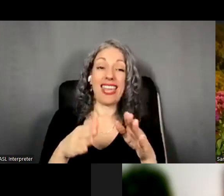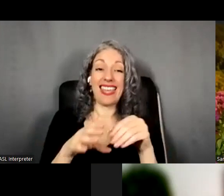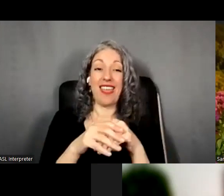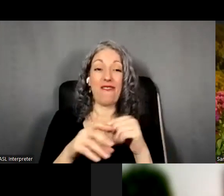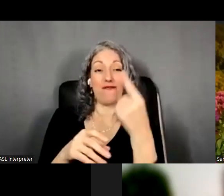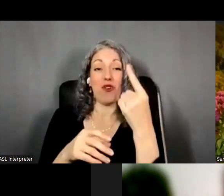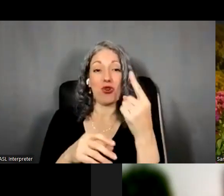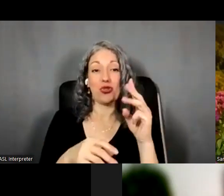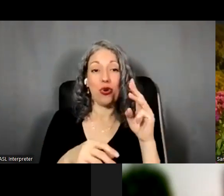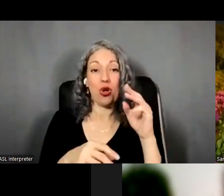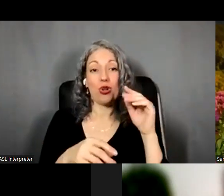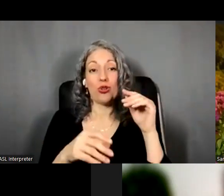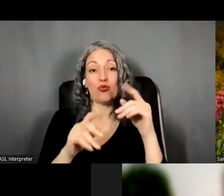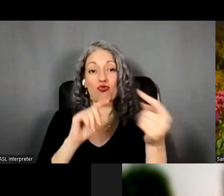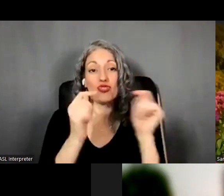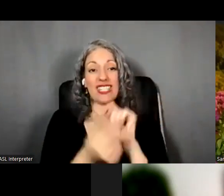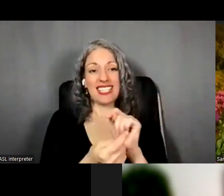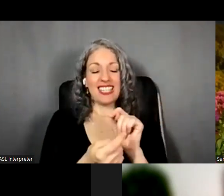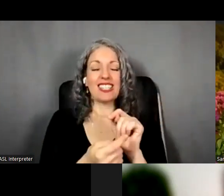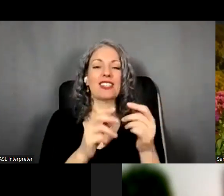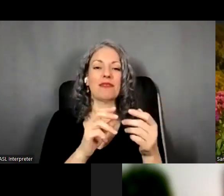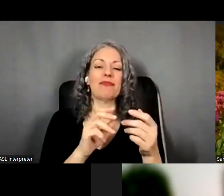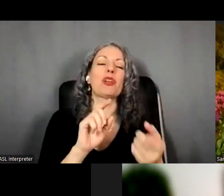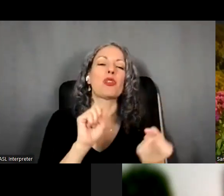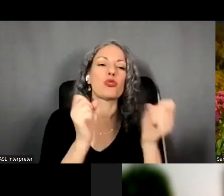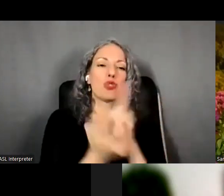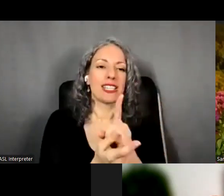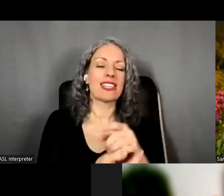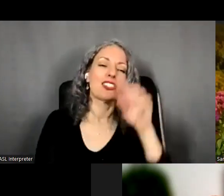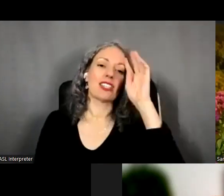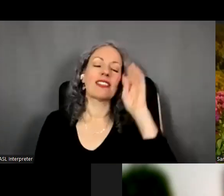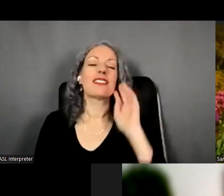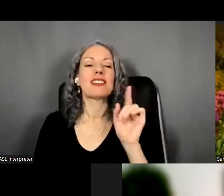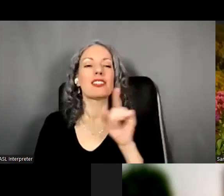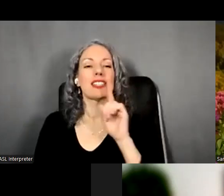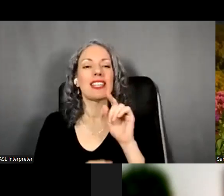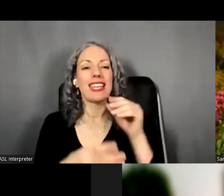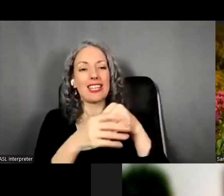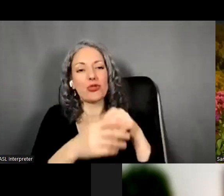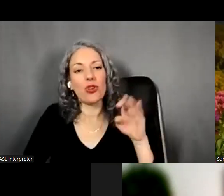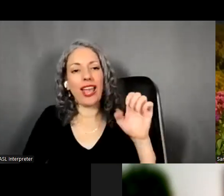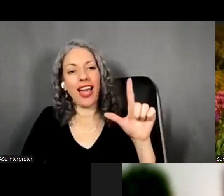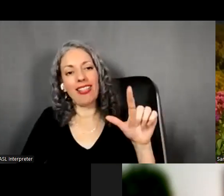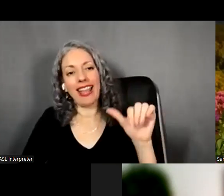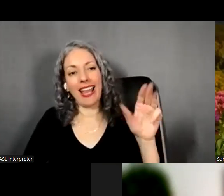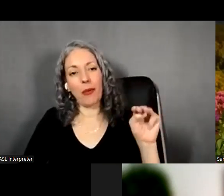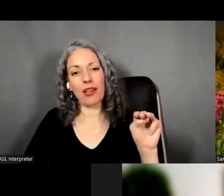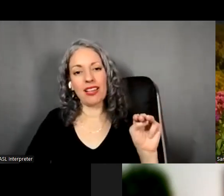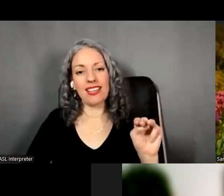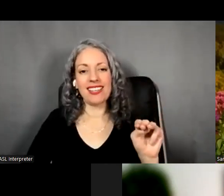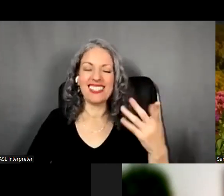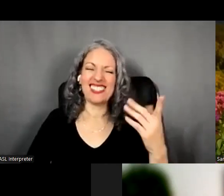of transitioning some of the whole person care initiatives into CalAIM. So we've been a guinea pig on a few fronts, I think, on